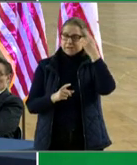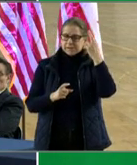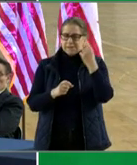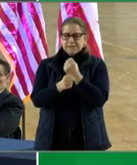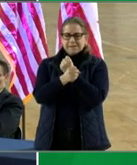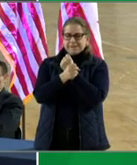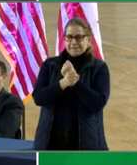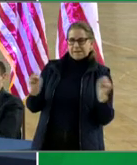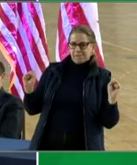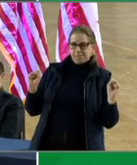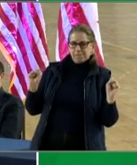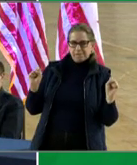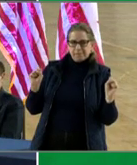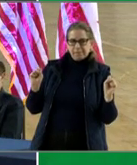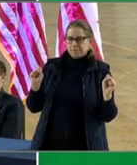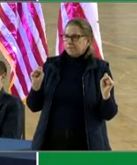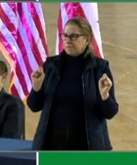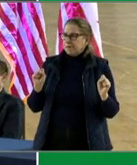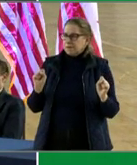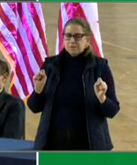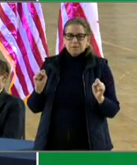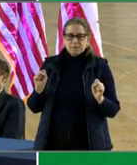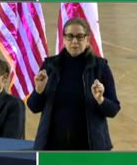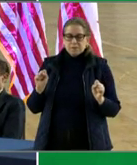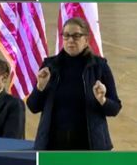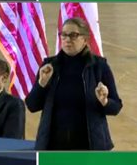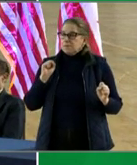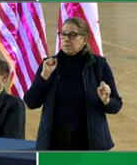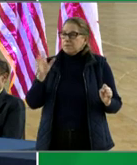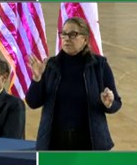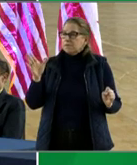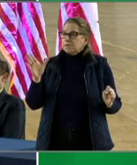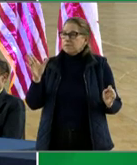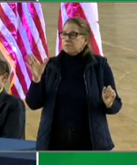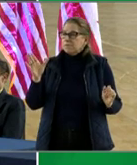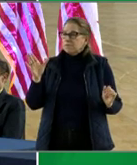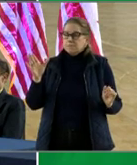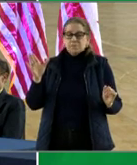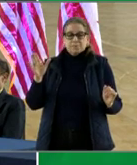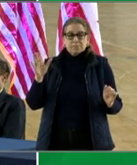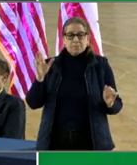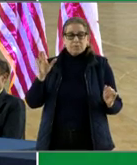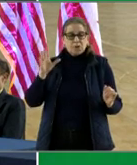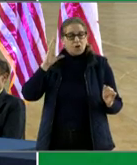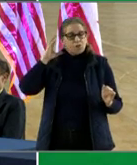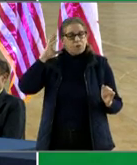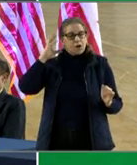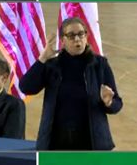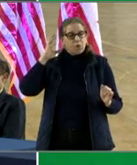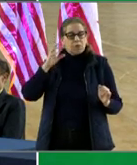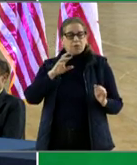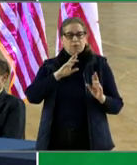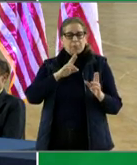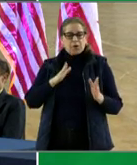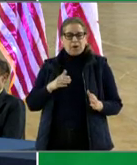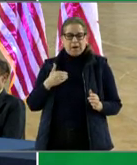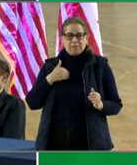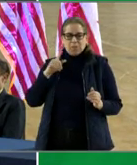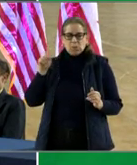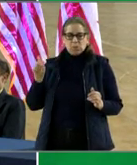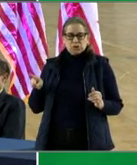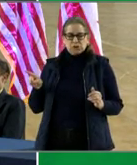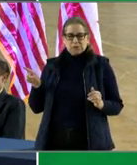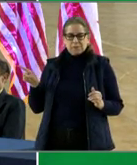Mayor, Allie texted us from WAMU. She had a question about can the mayor or her staff confirm or deny whether